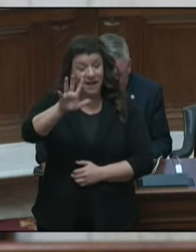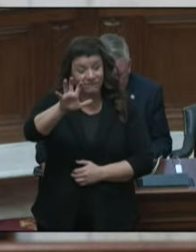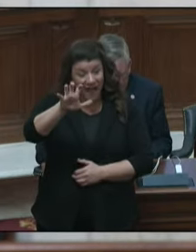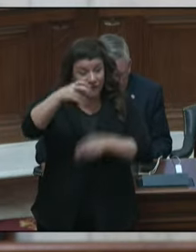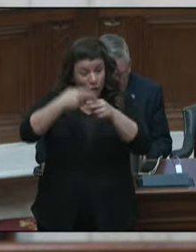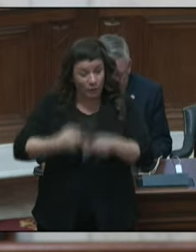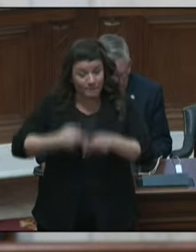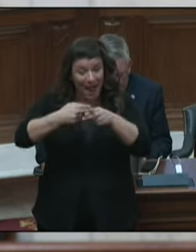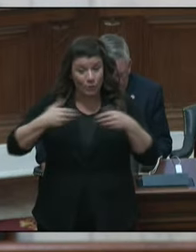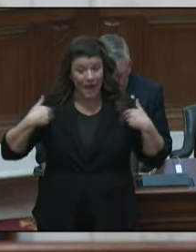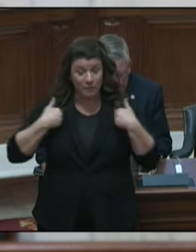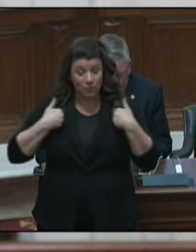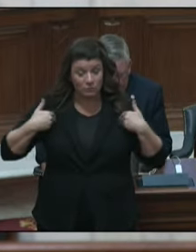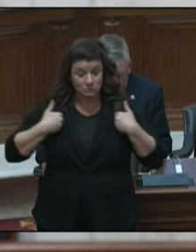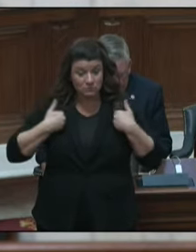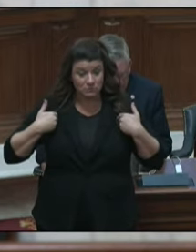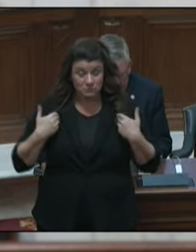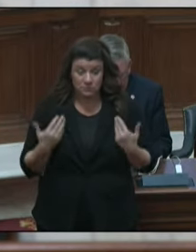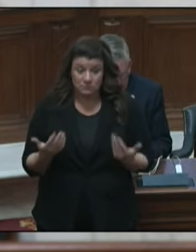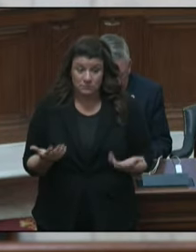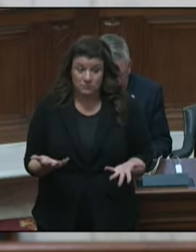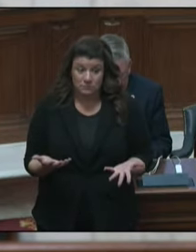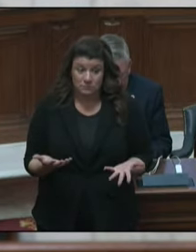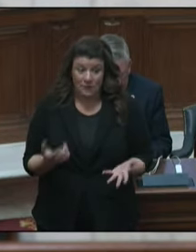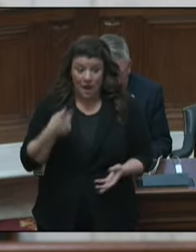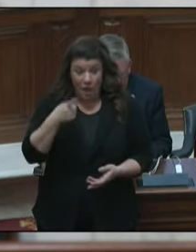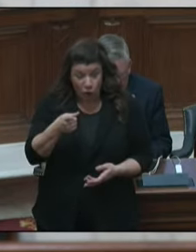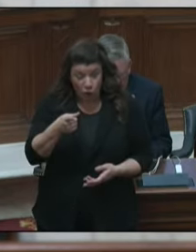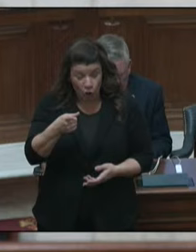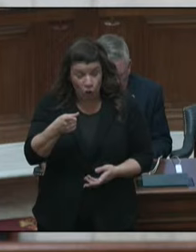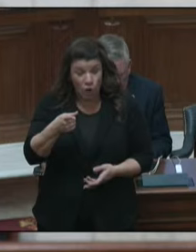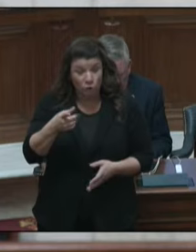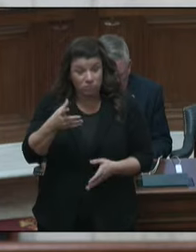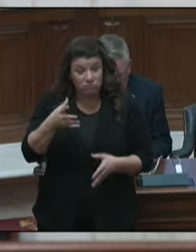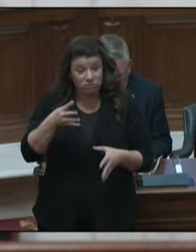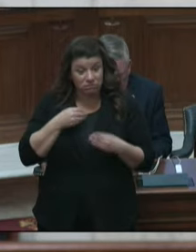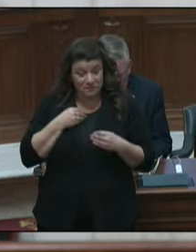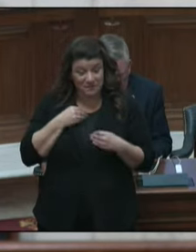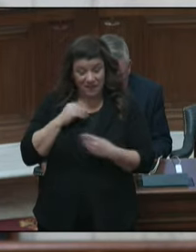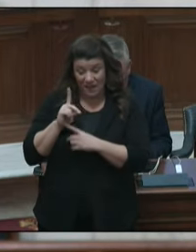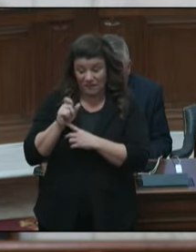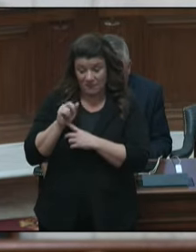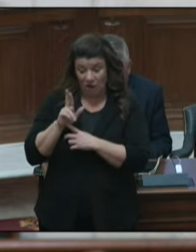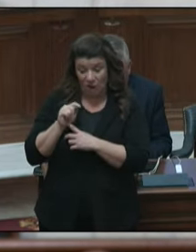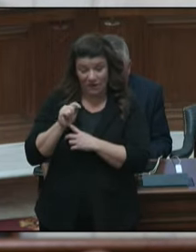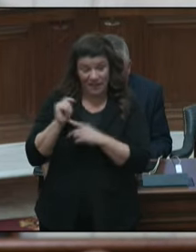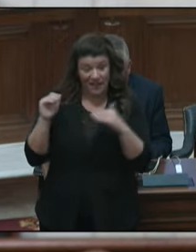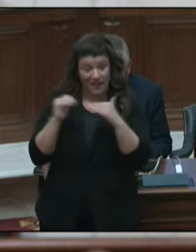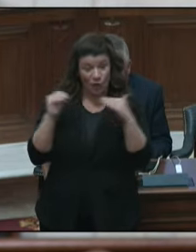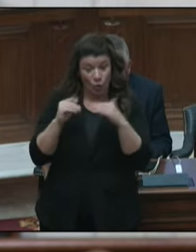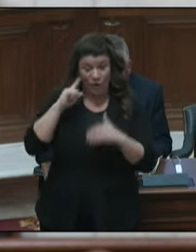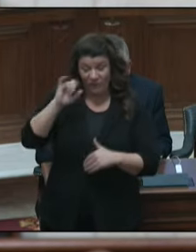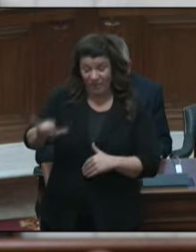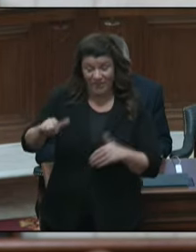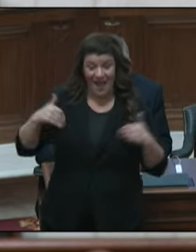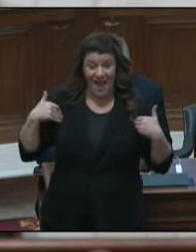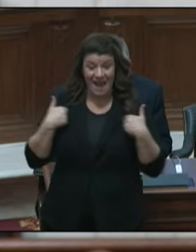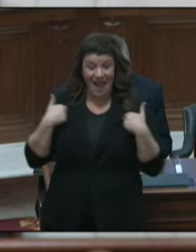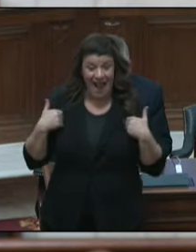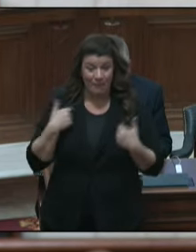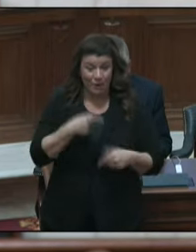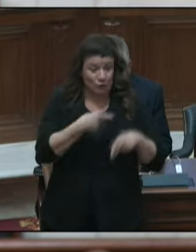animal, and you just took a tranquilizer dart for a 500-pound animal, and you may weigh